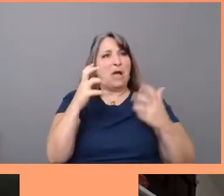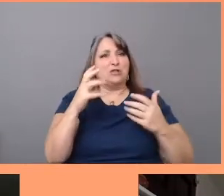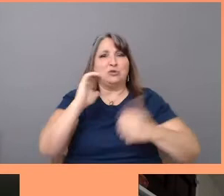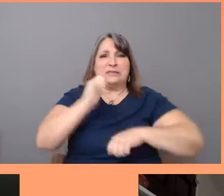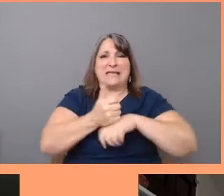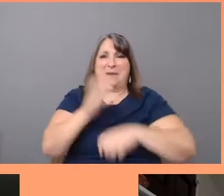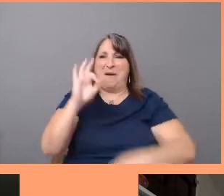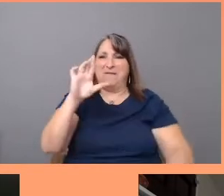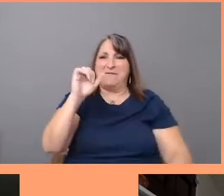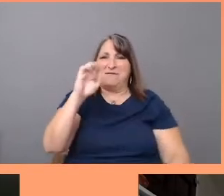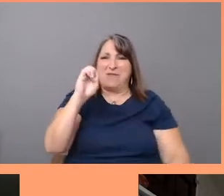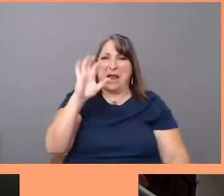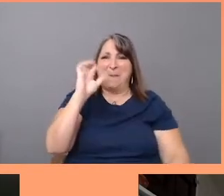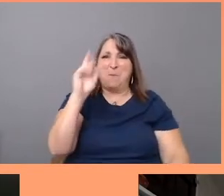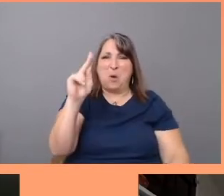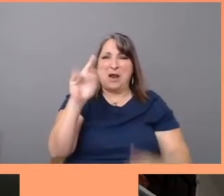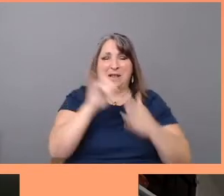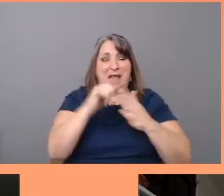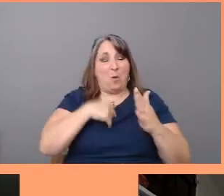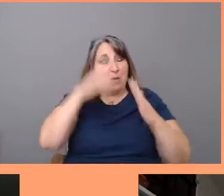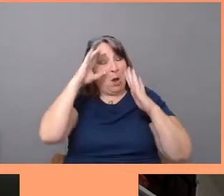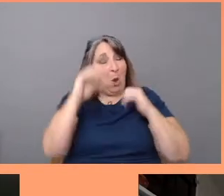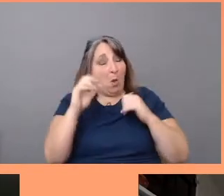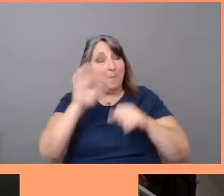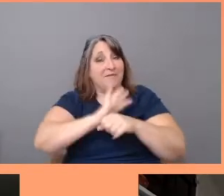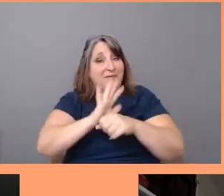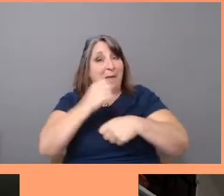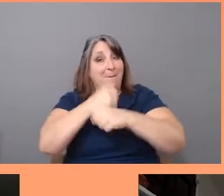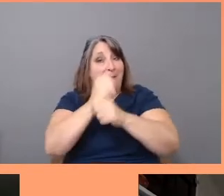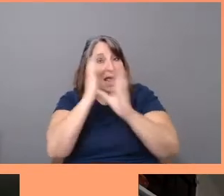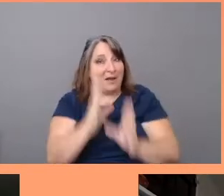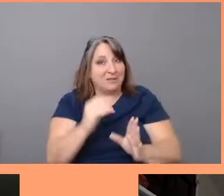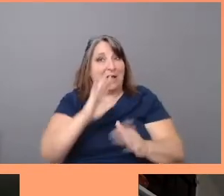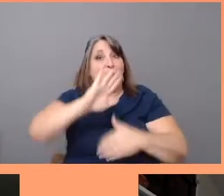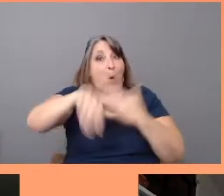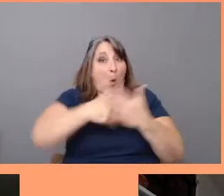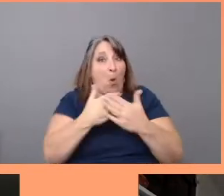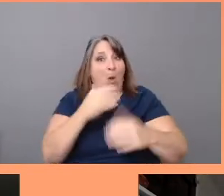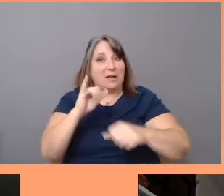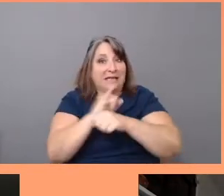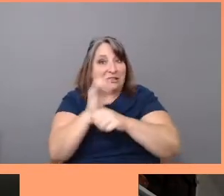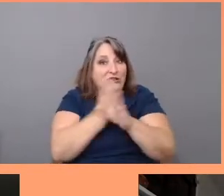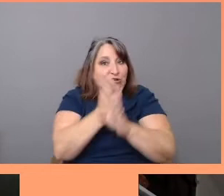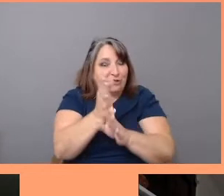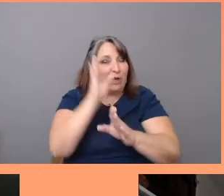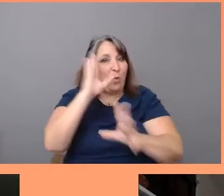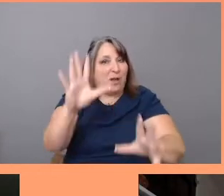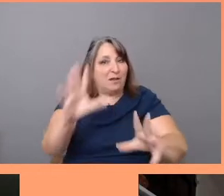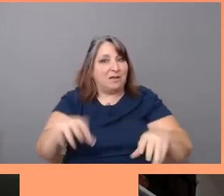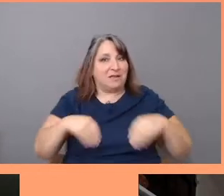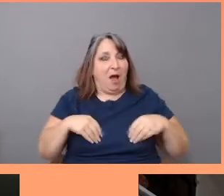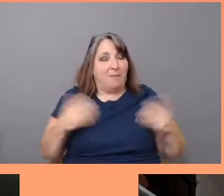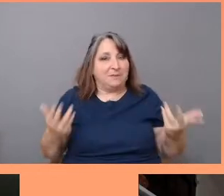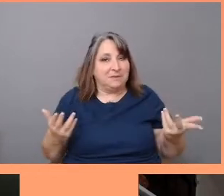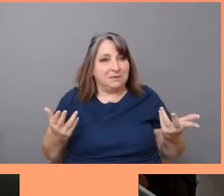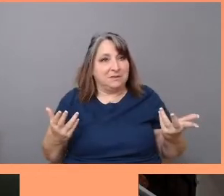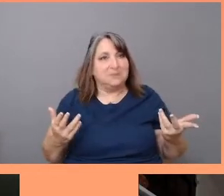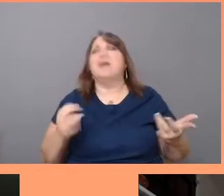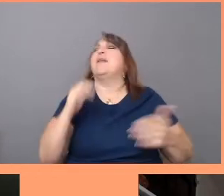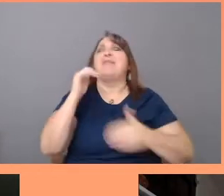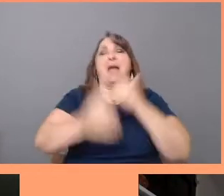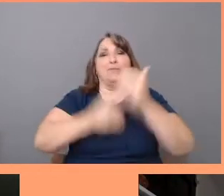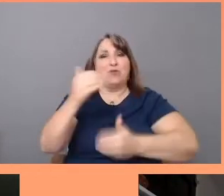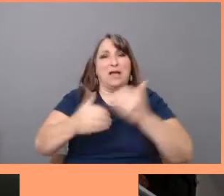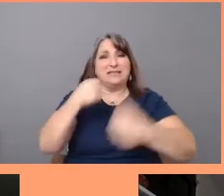we hope filmmakers and eventually the rest of the industry can embrace and adopt. And the process of creating